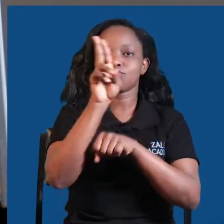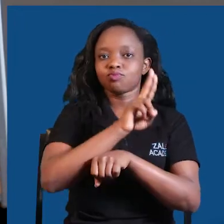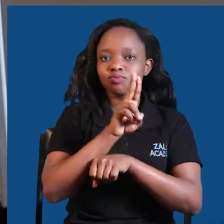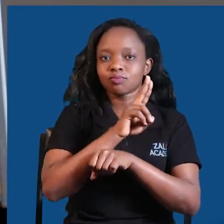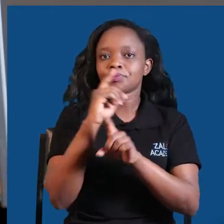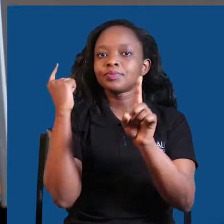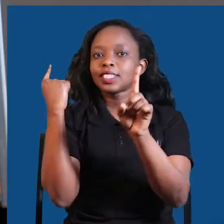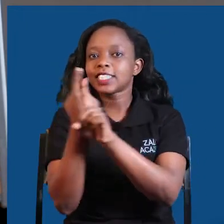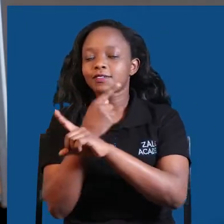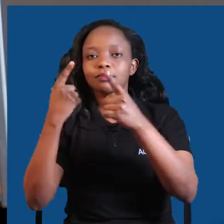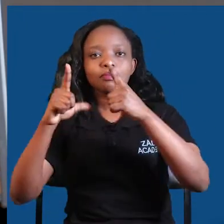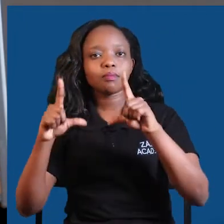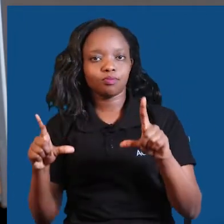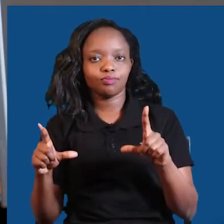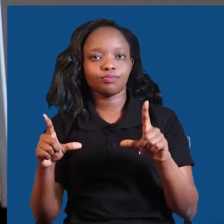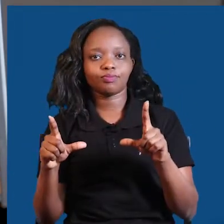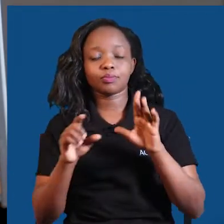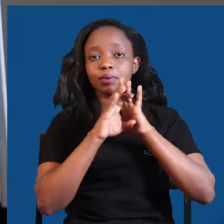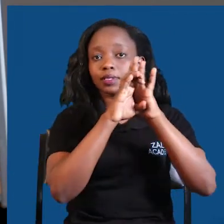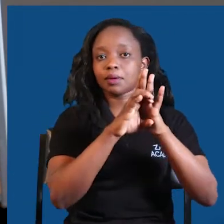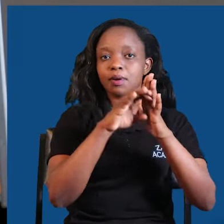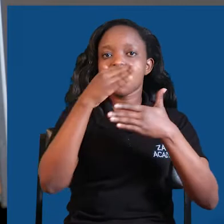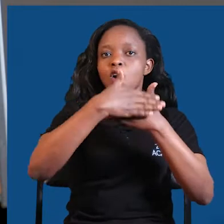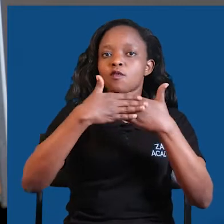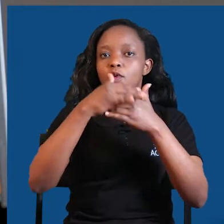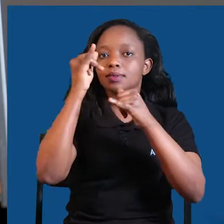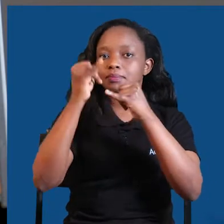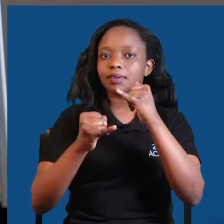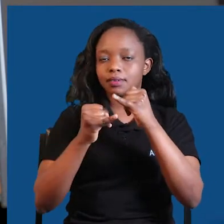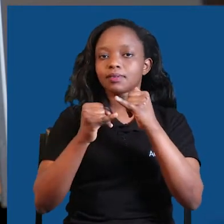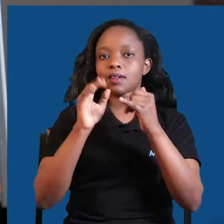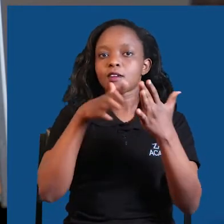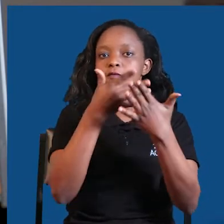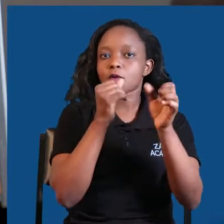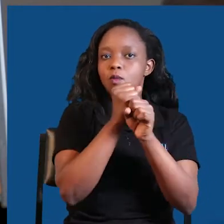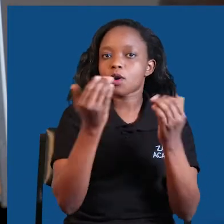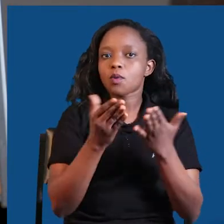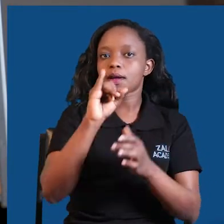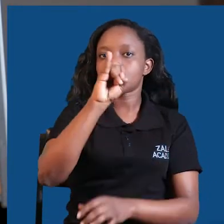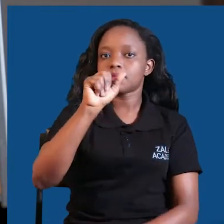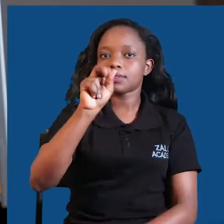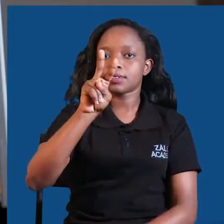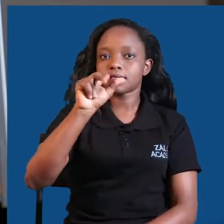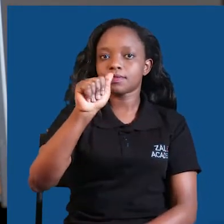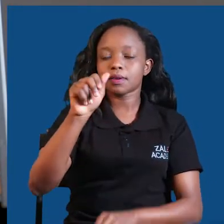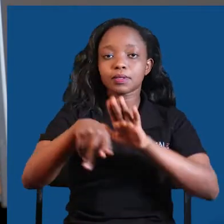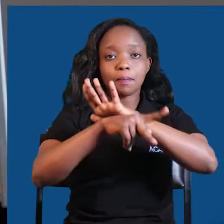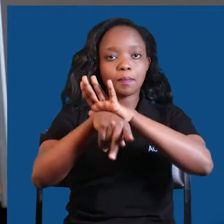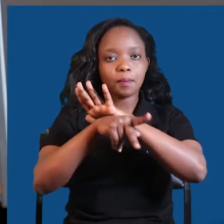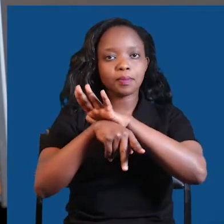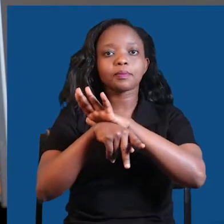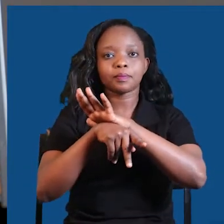in. So for the different various languages, for example, for front-end frameworks, whereby JavaScript is usually